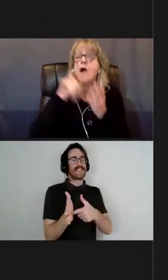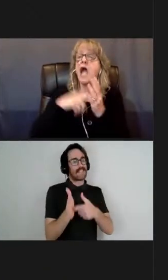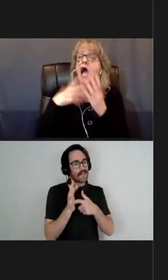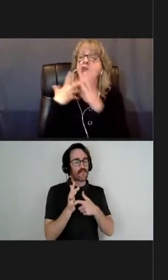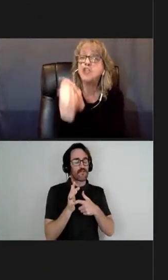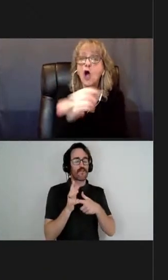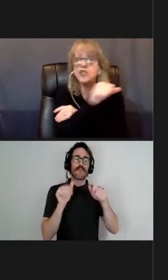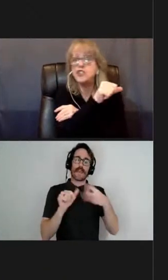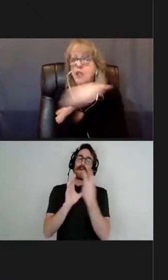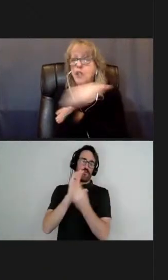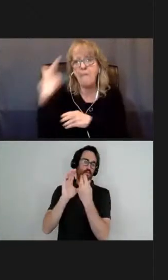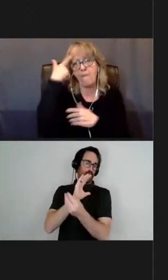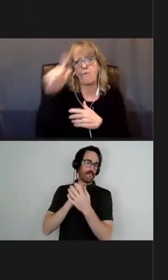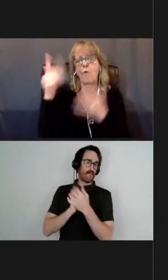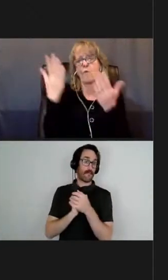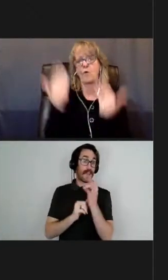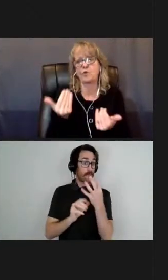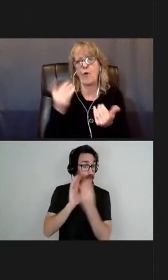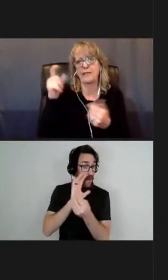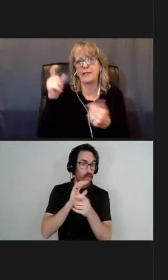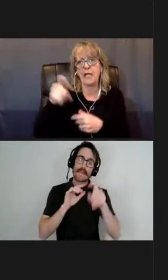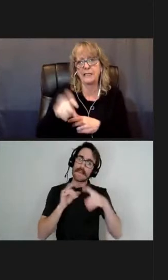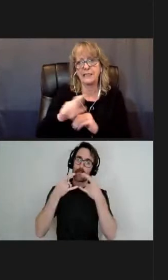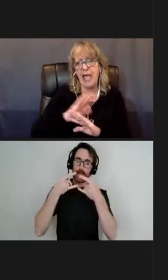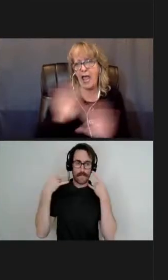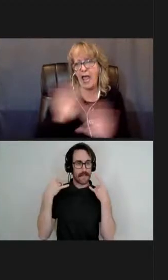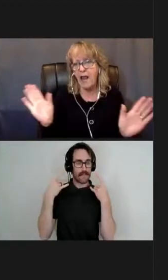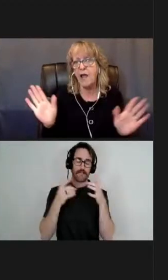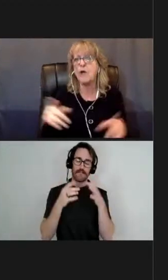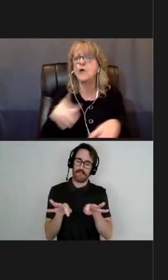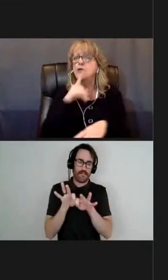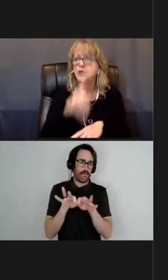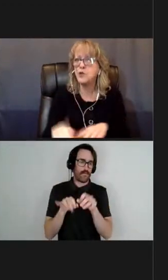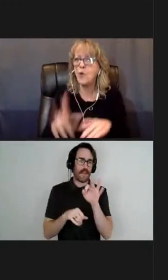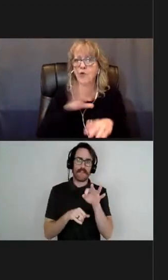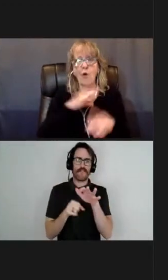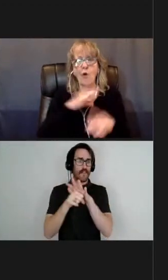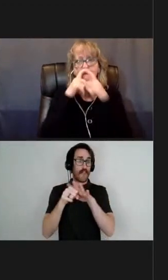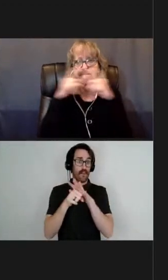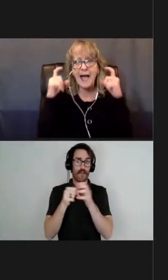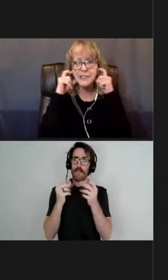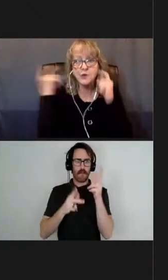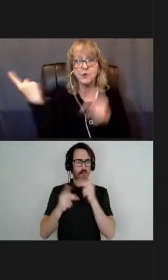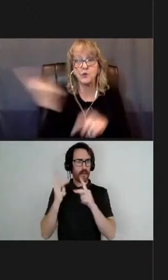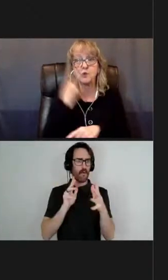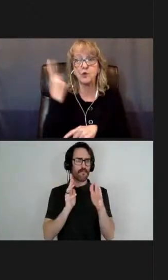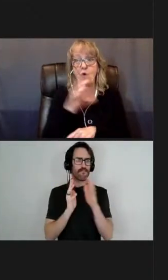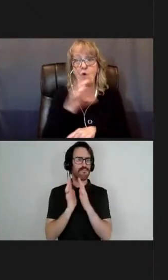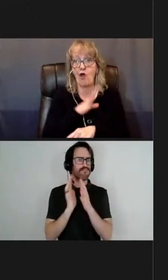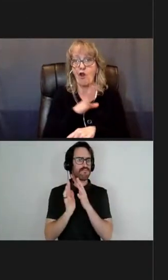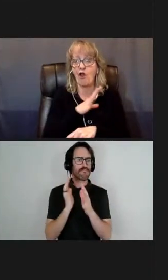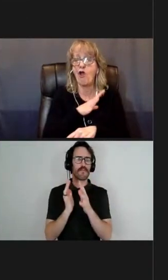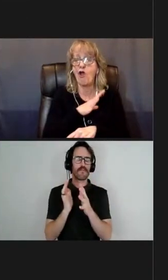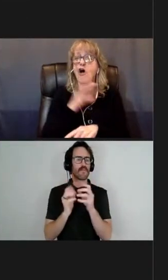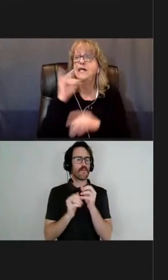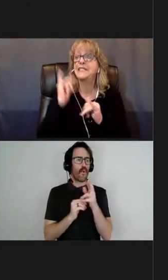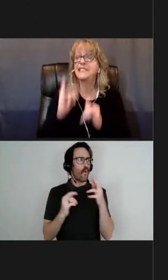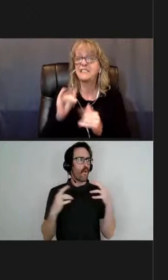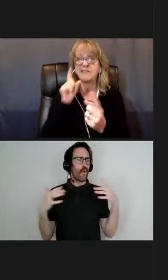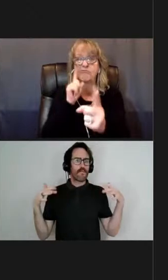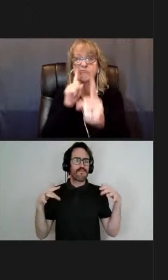When we go out, we have a mask with us so that if we're in an area that there's other people and it's becoming